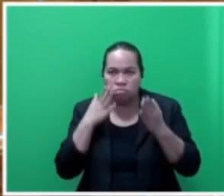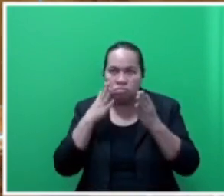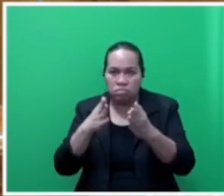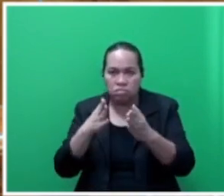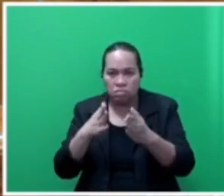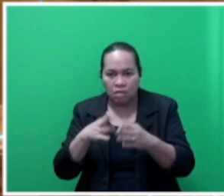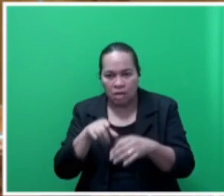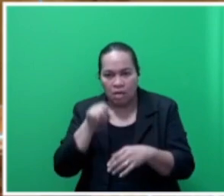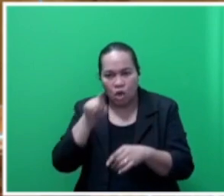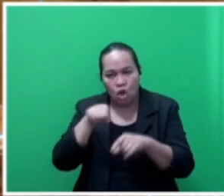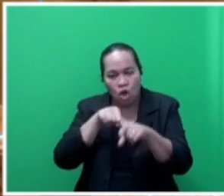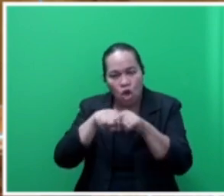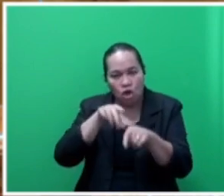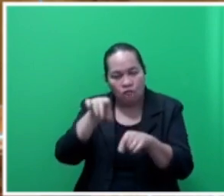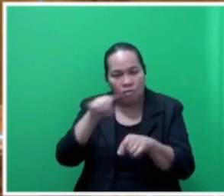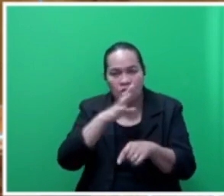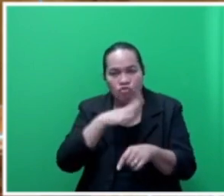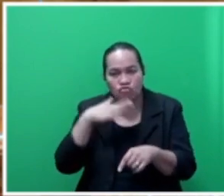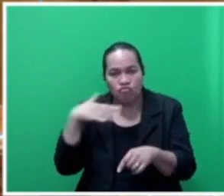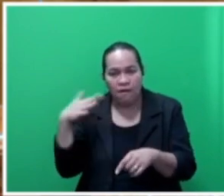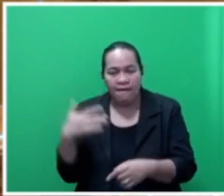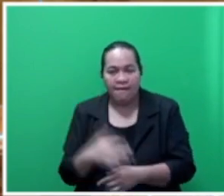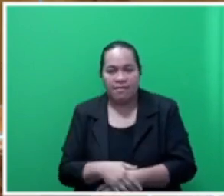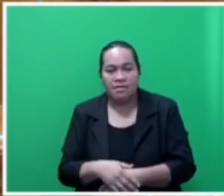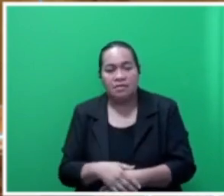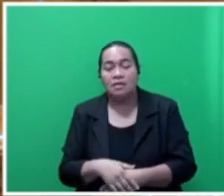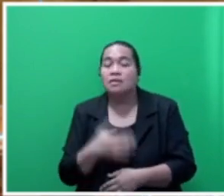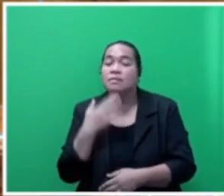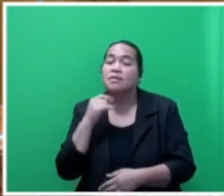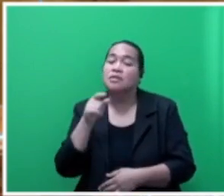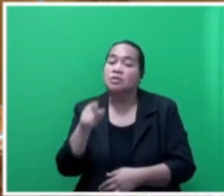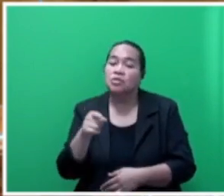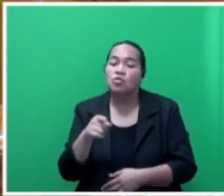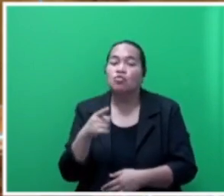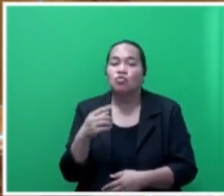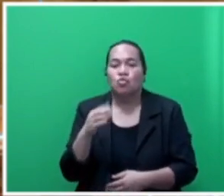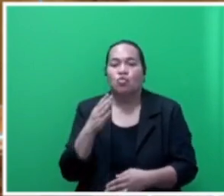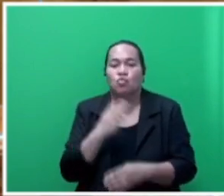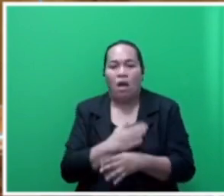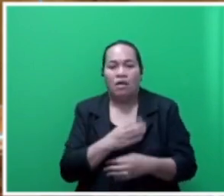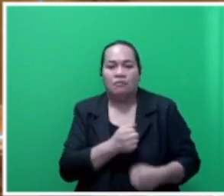the honorable ministers on the other side that serve in the military.